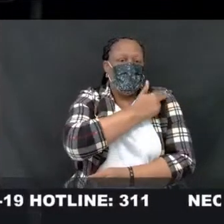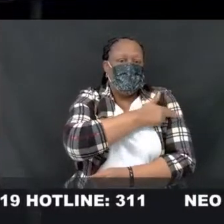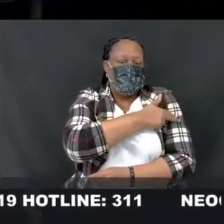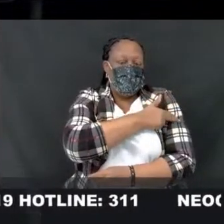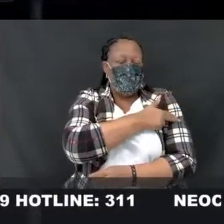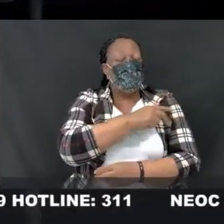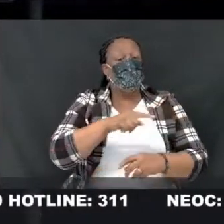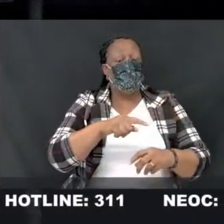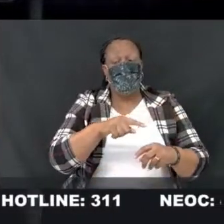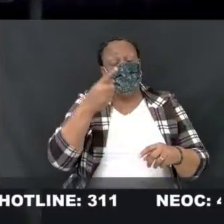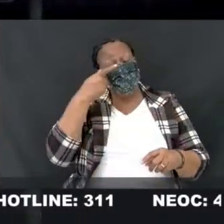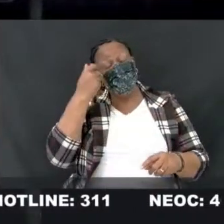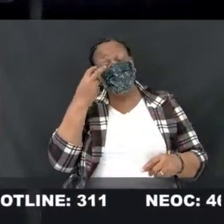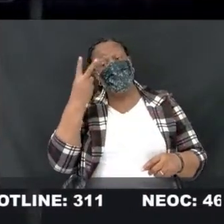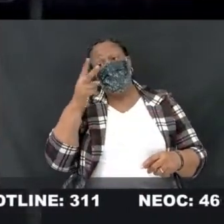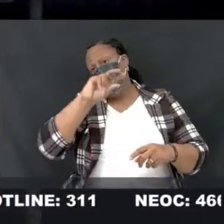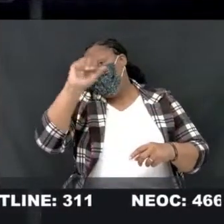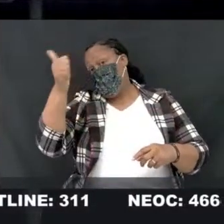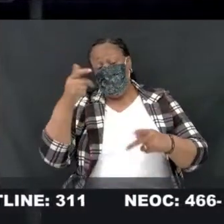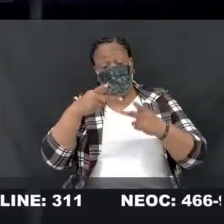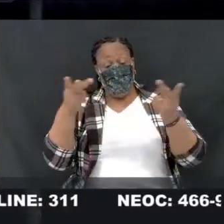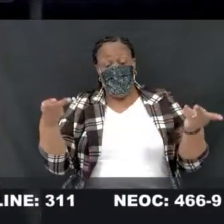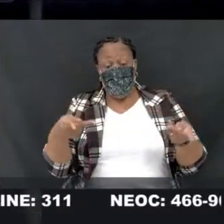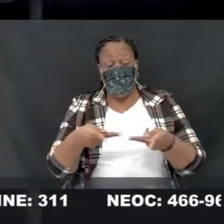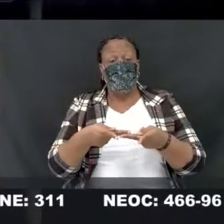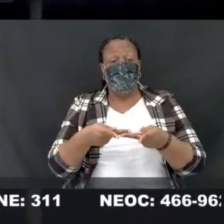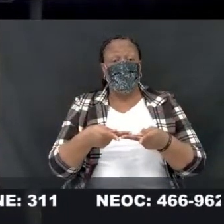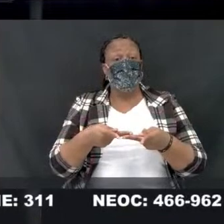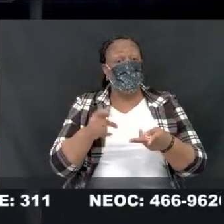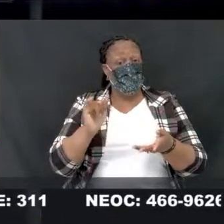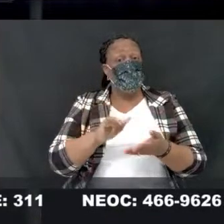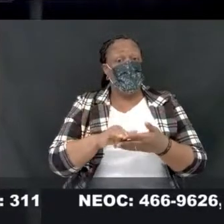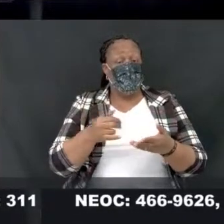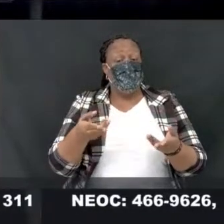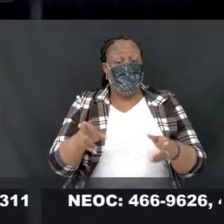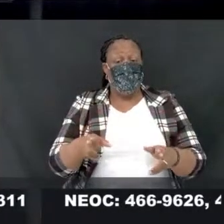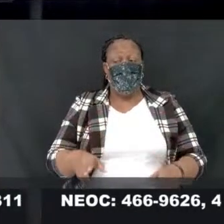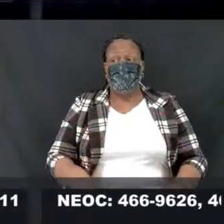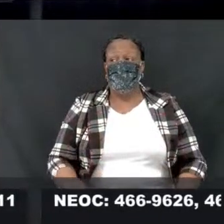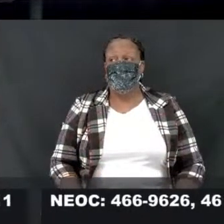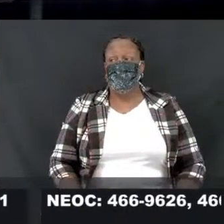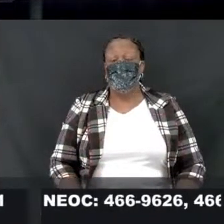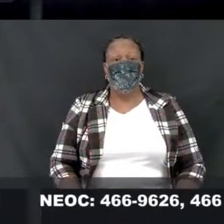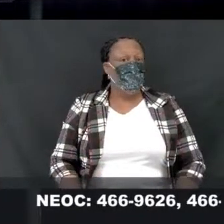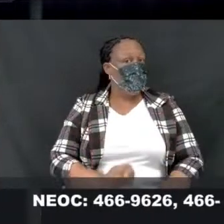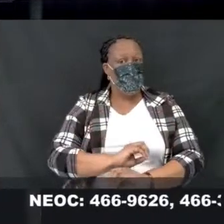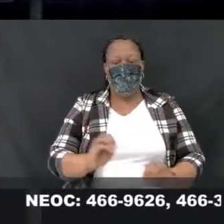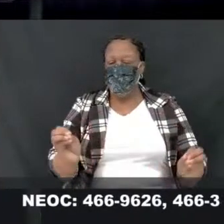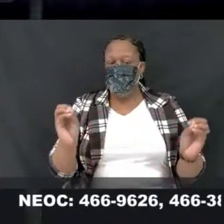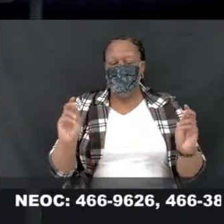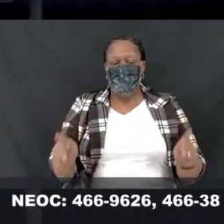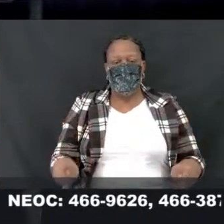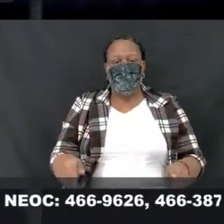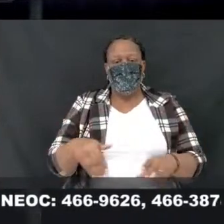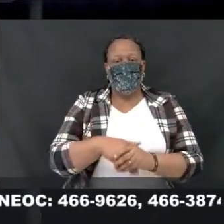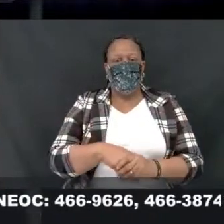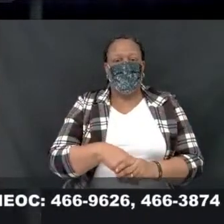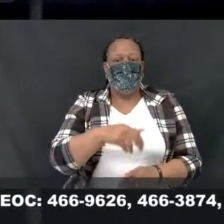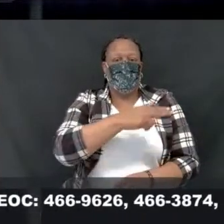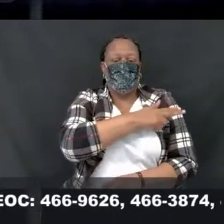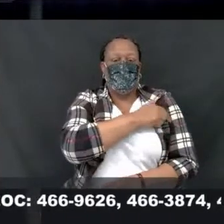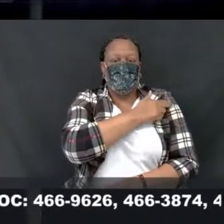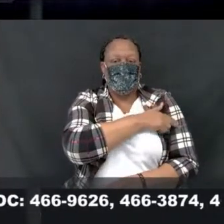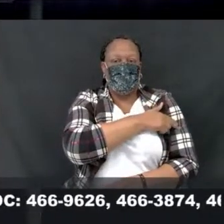ours across the globe. We now have 0 persons hospitalized in St. Kitts and 0 in Nevis